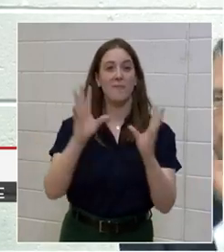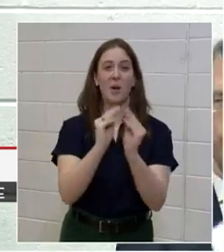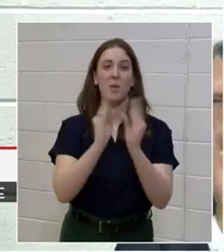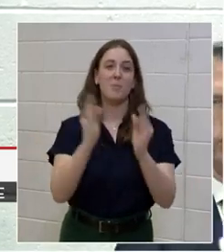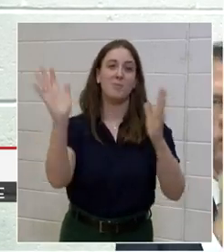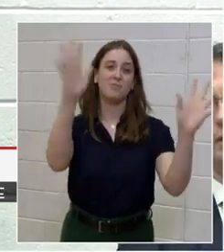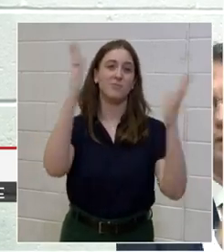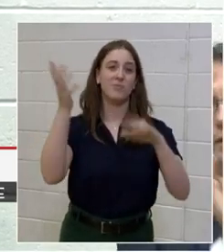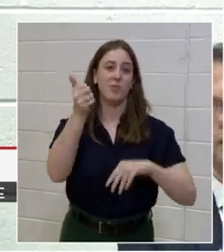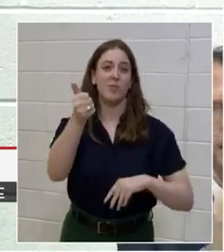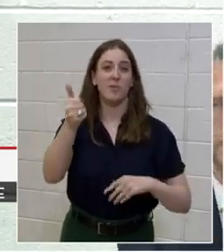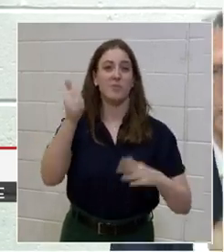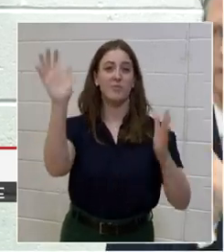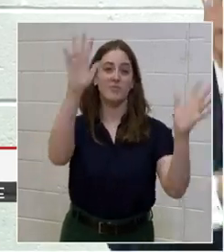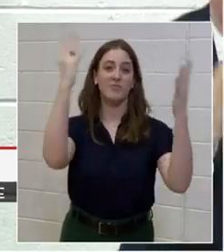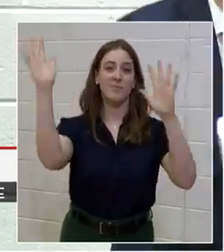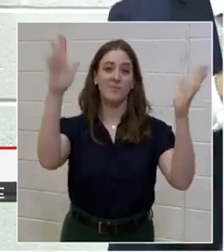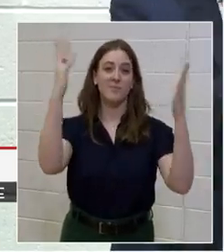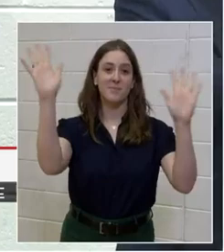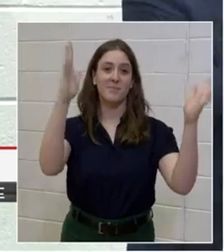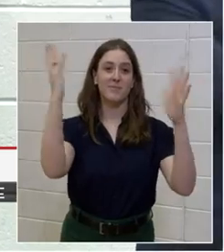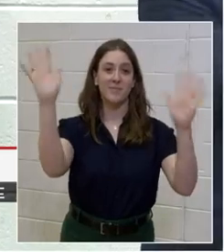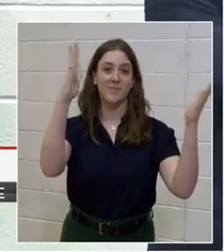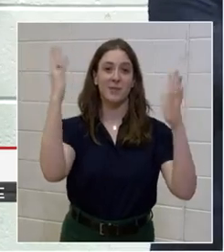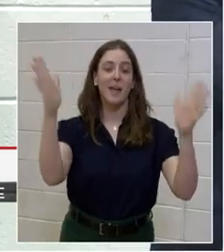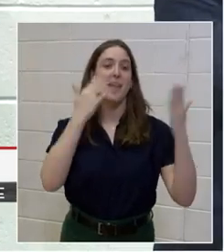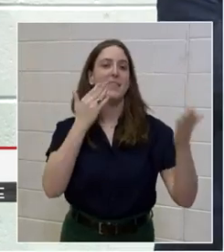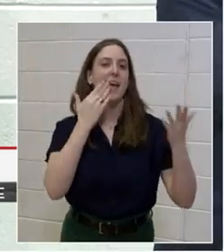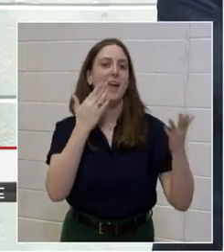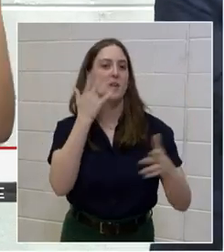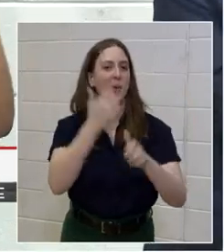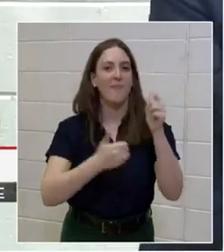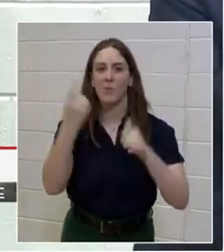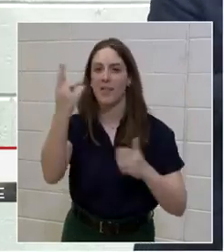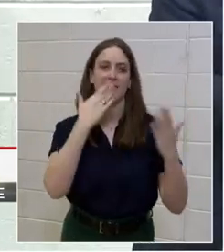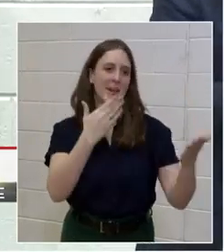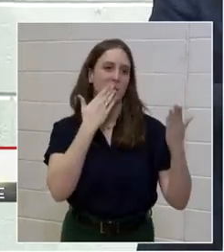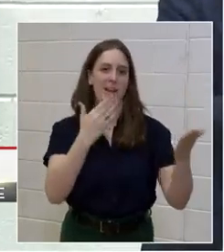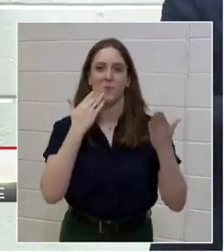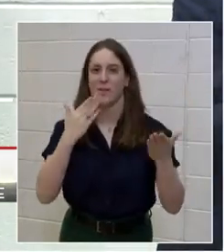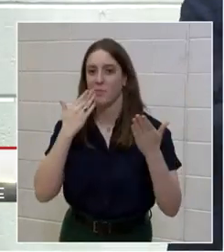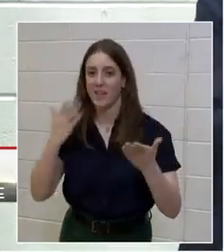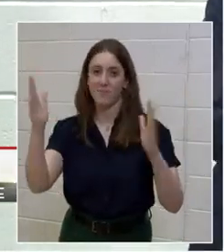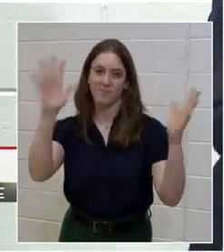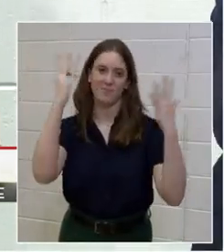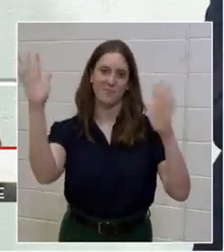Give yourselves a round of applause. Thank you, everybody. Thank you.